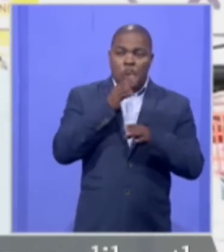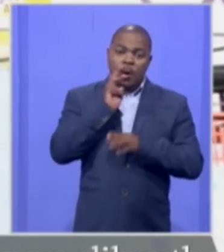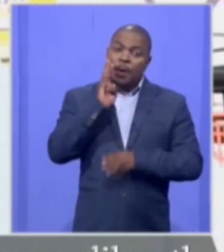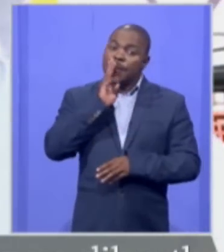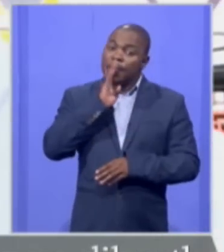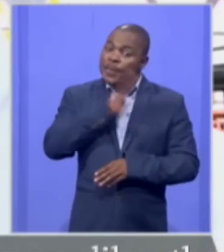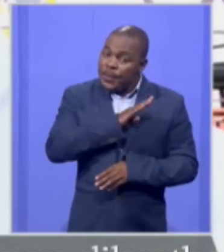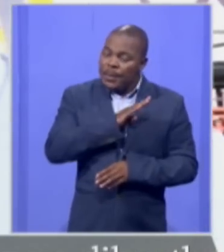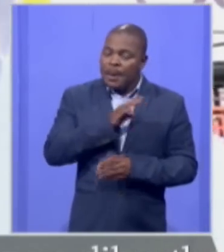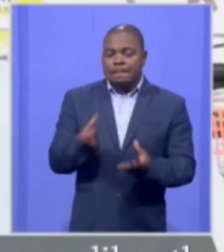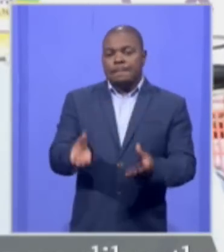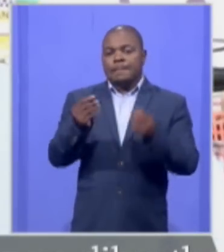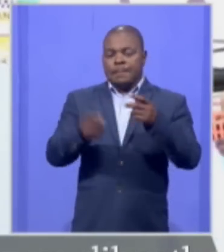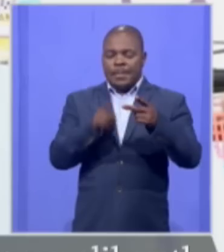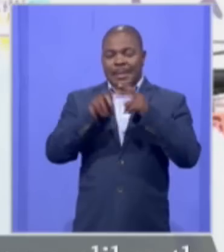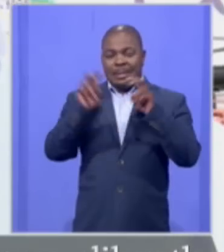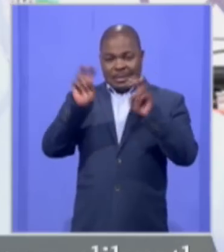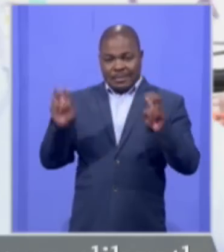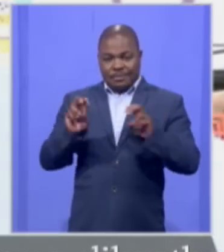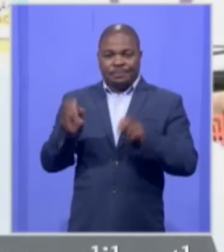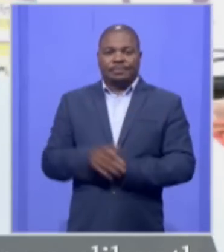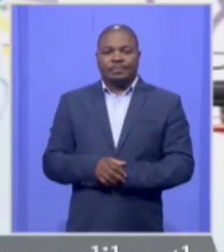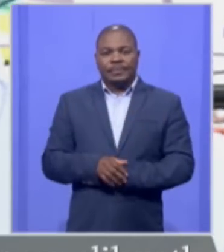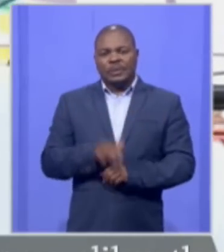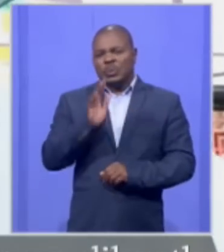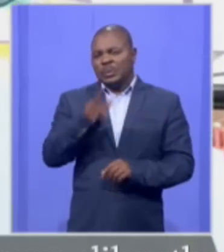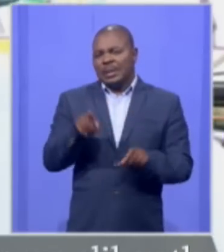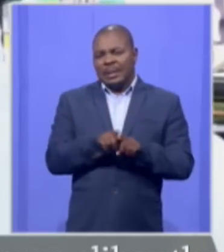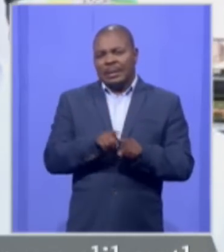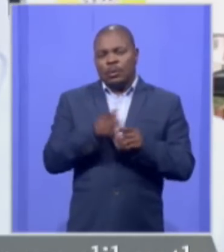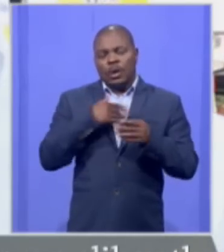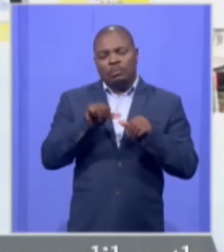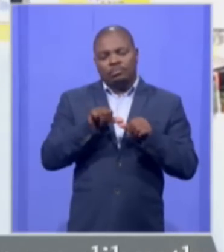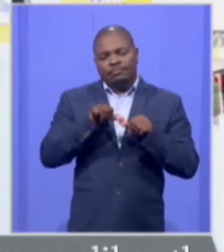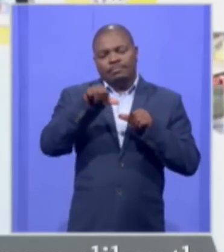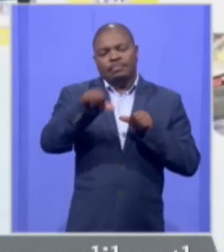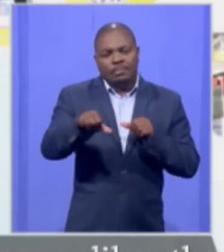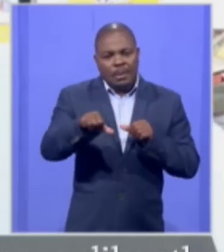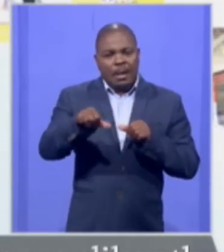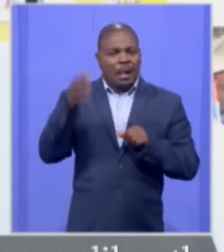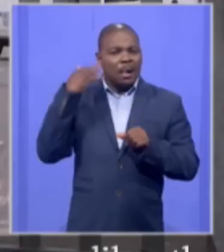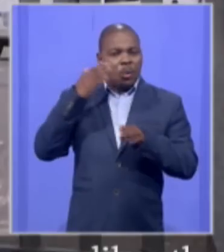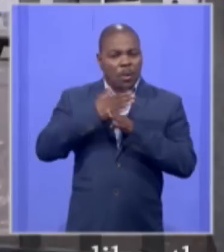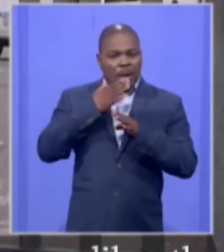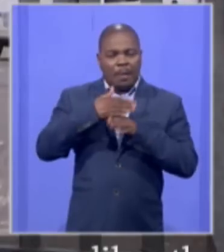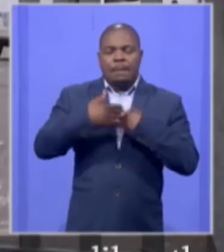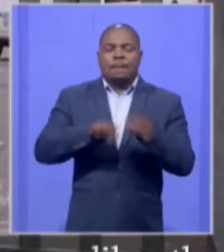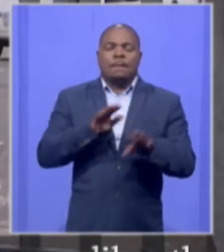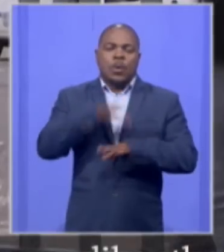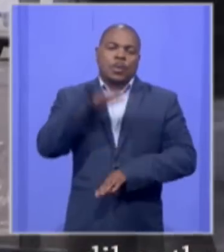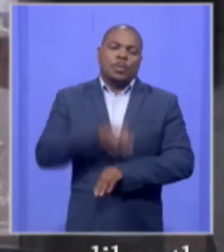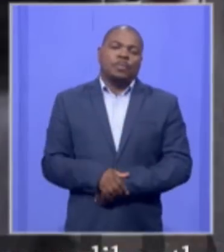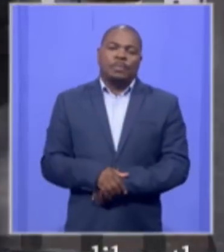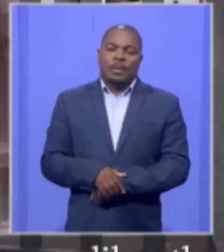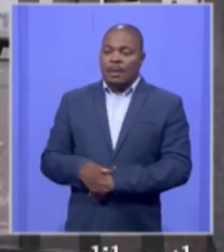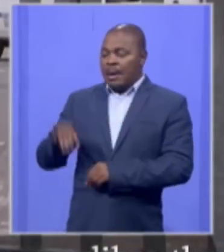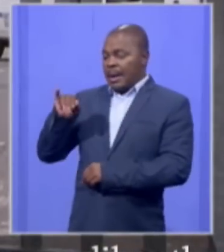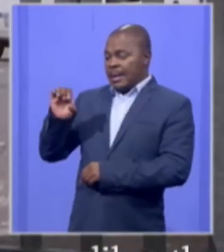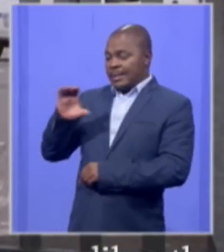get water, the electricity. So it will just be expanding the goodness that we will be able to do. Komishene ya